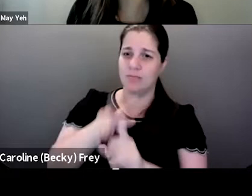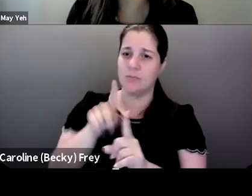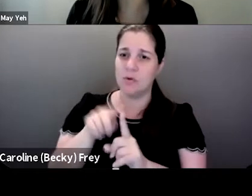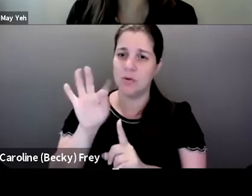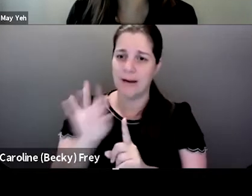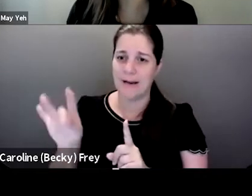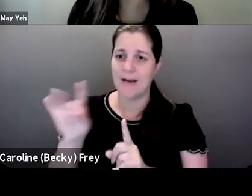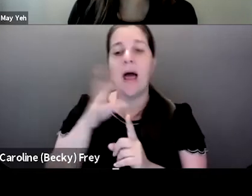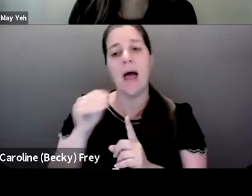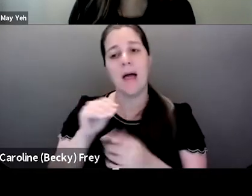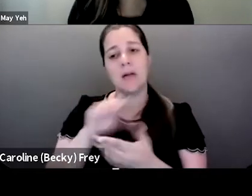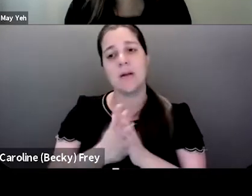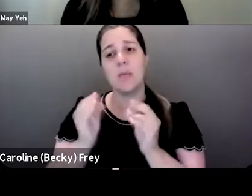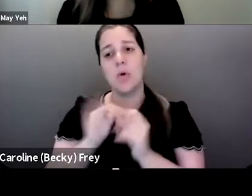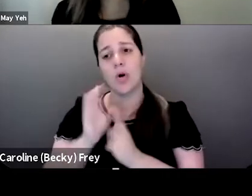to make it more culturally responsive.